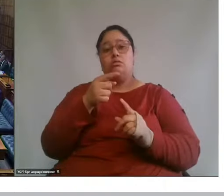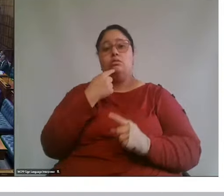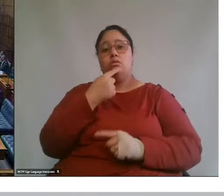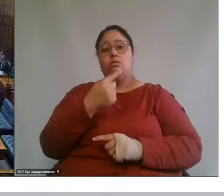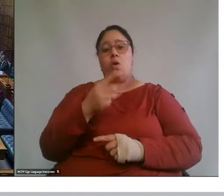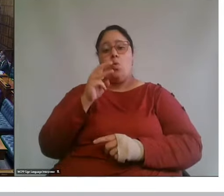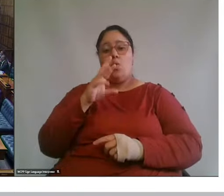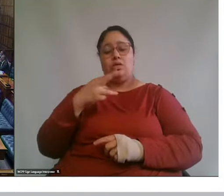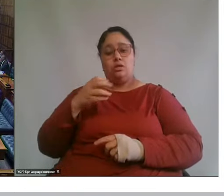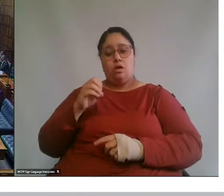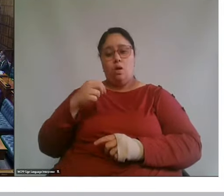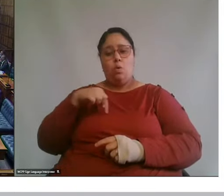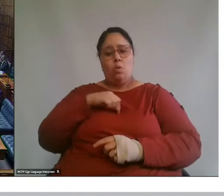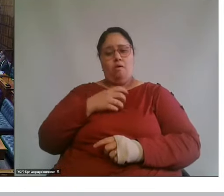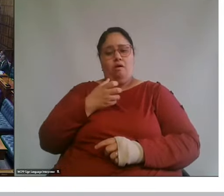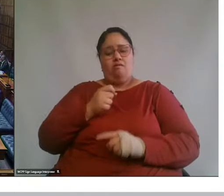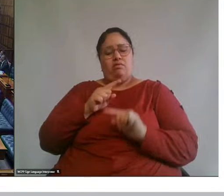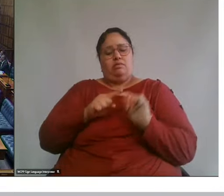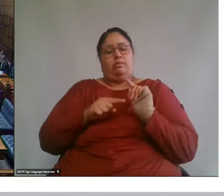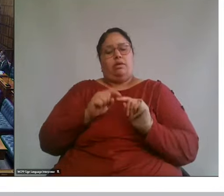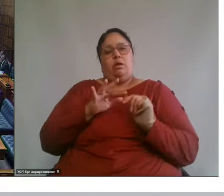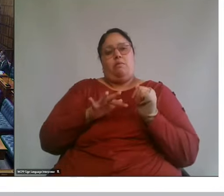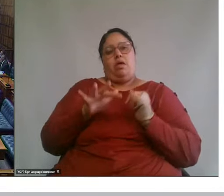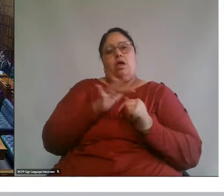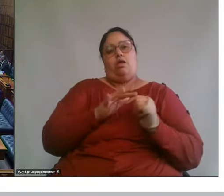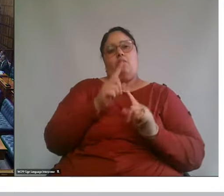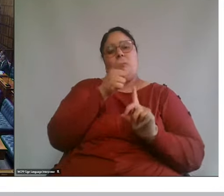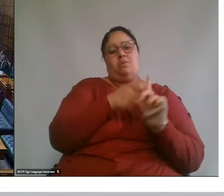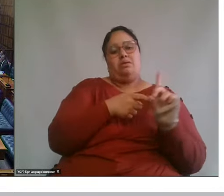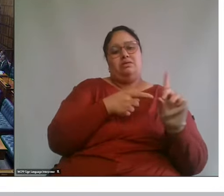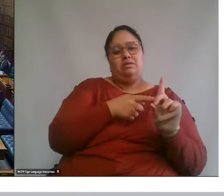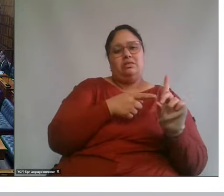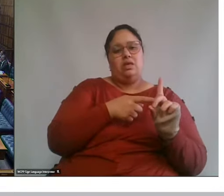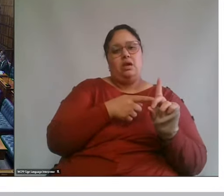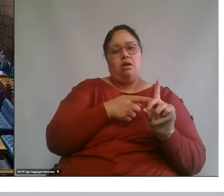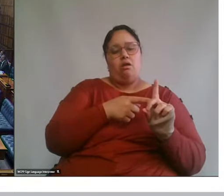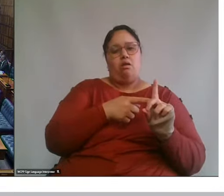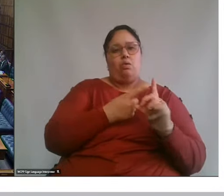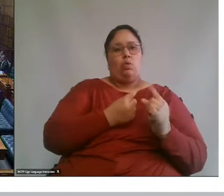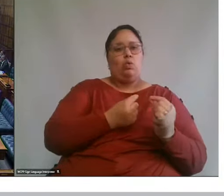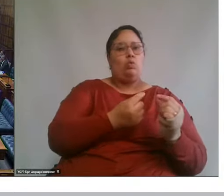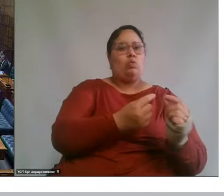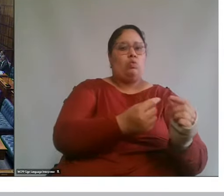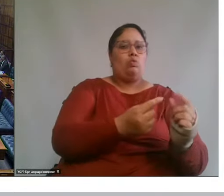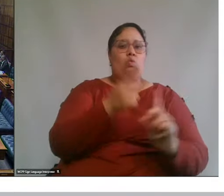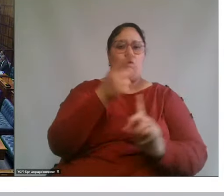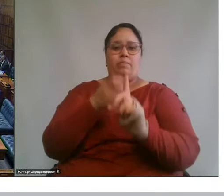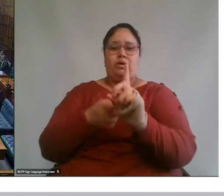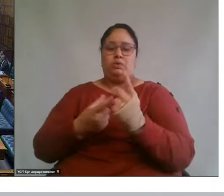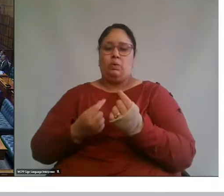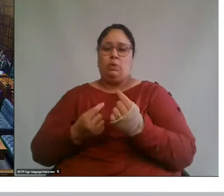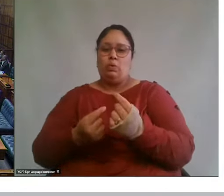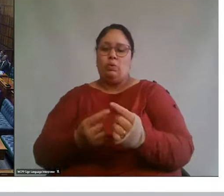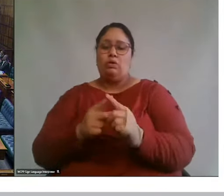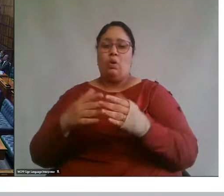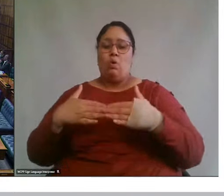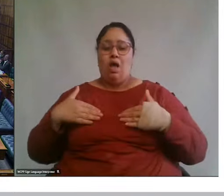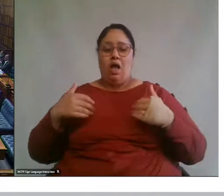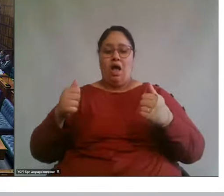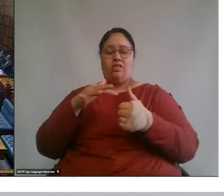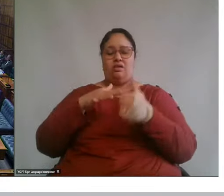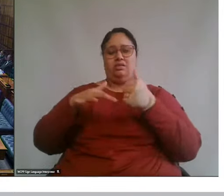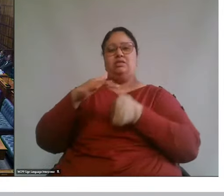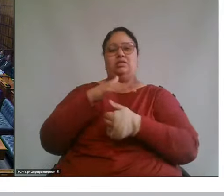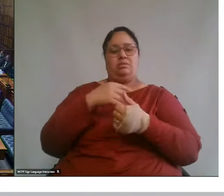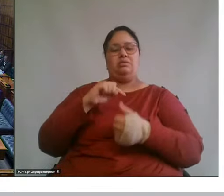we kind of got you know sometimes some of the areas are one person shows um and in the health space we did